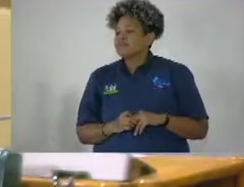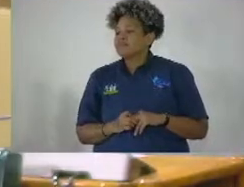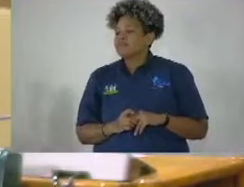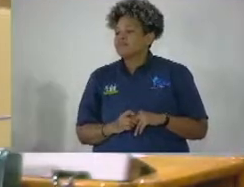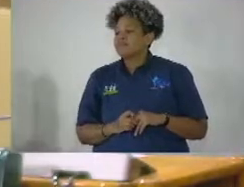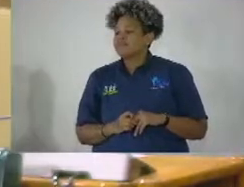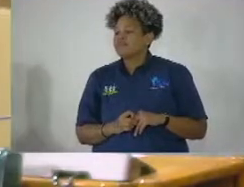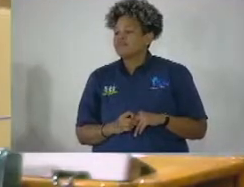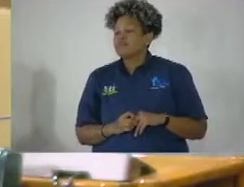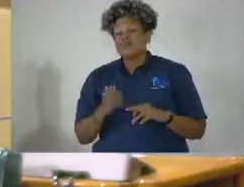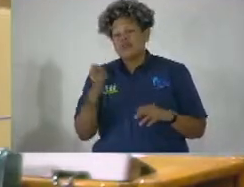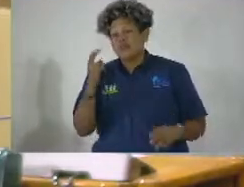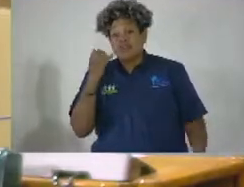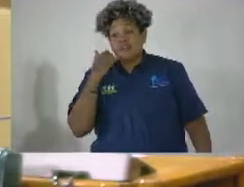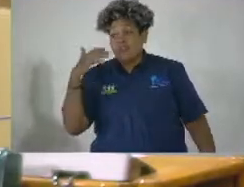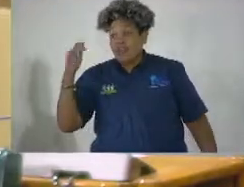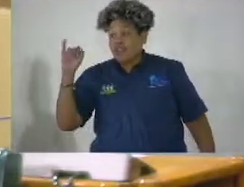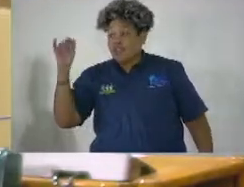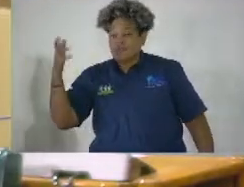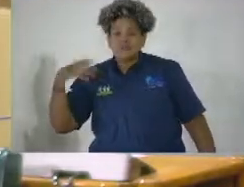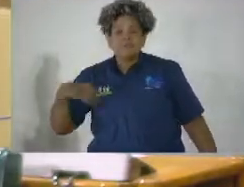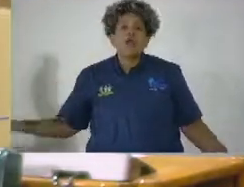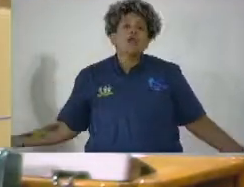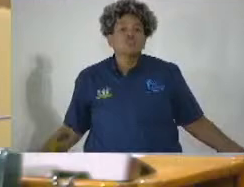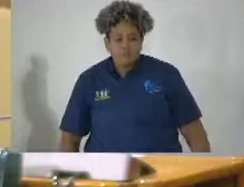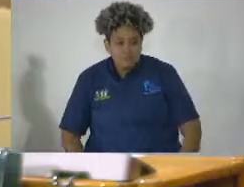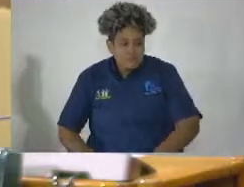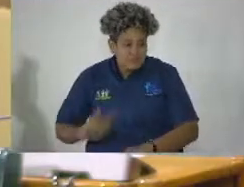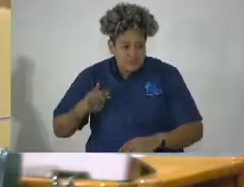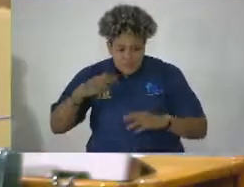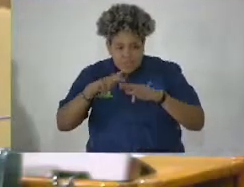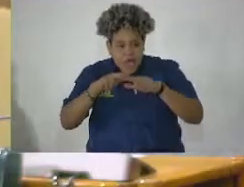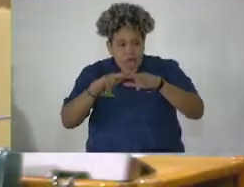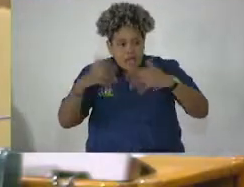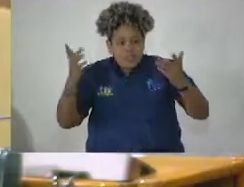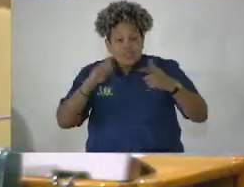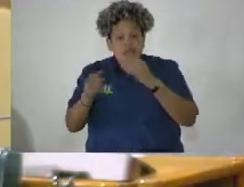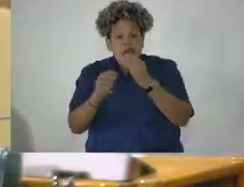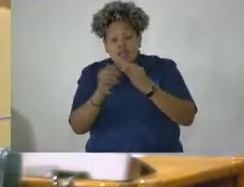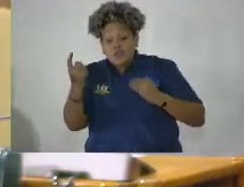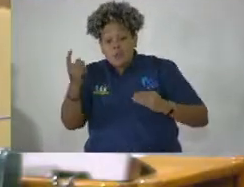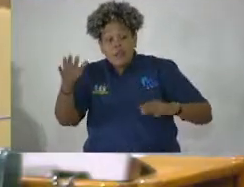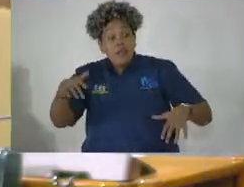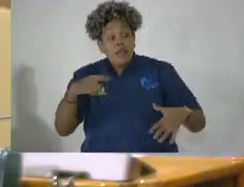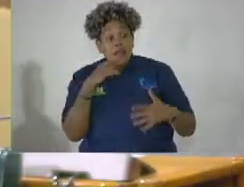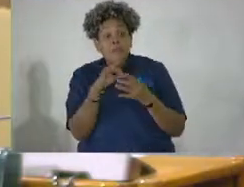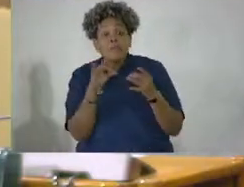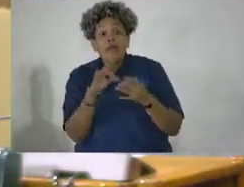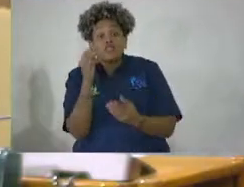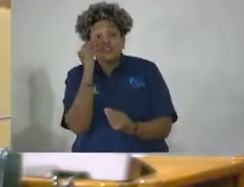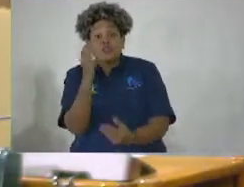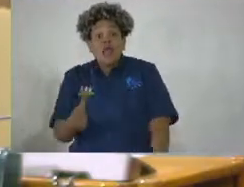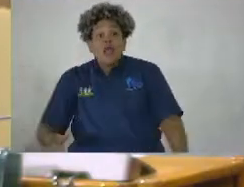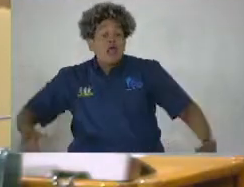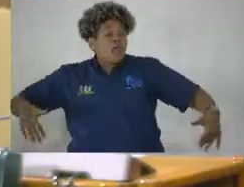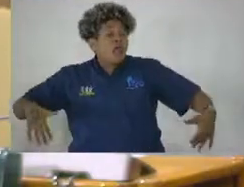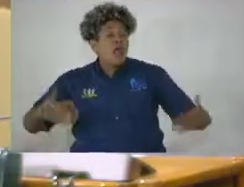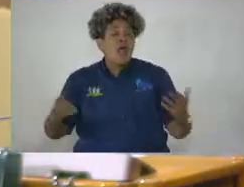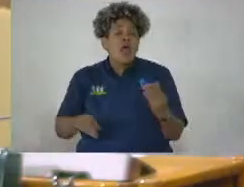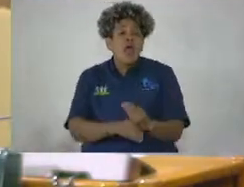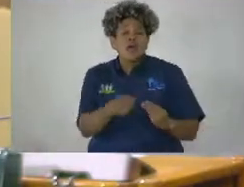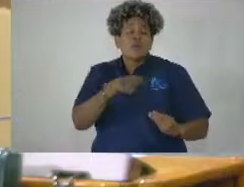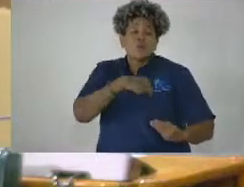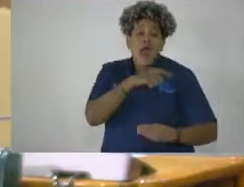Yeah? Or else the goose will be cooked. But something that has not been mentioned, Mr. Speaker, is that